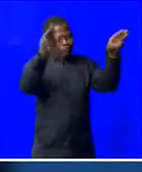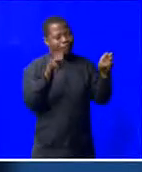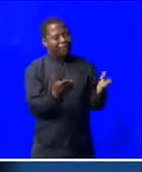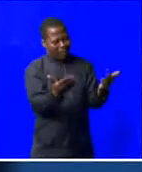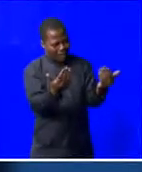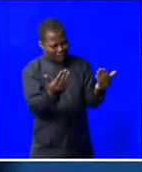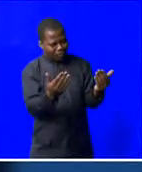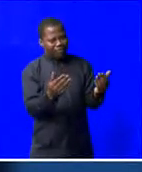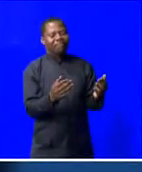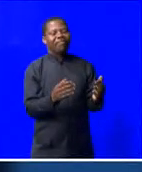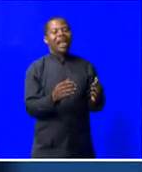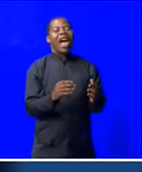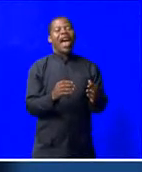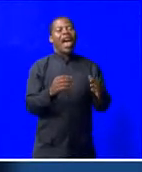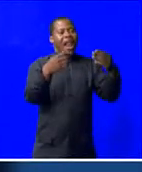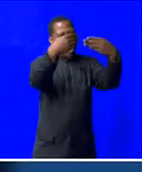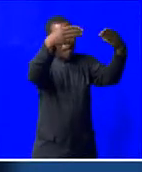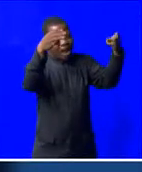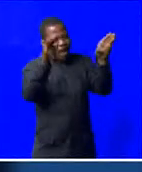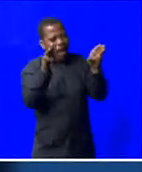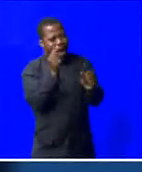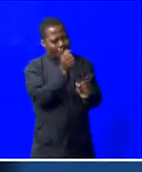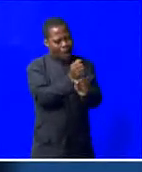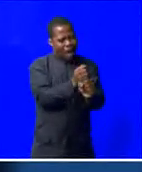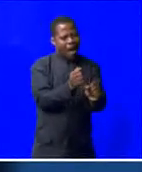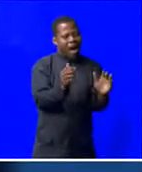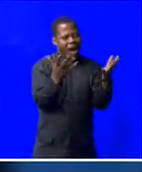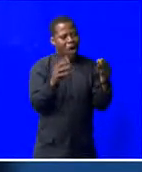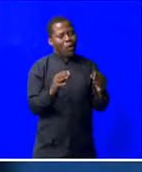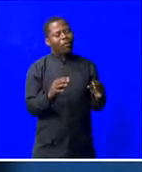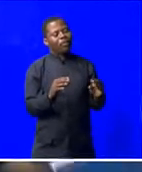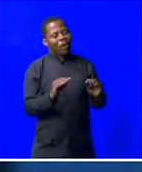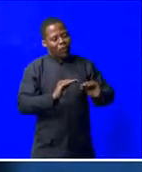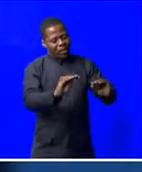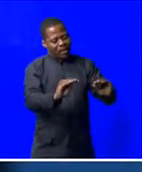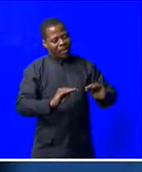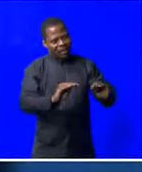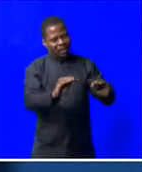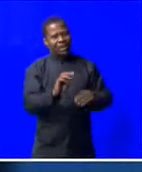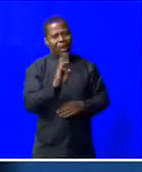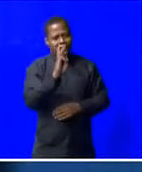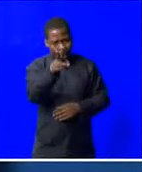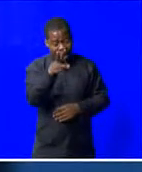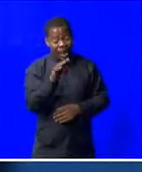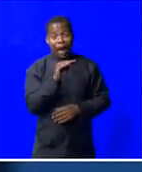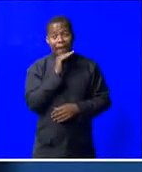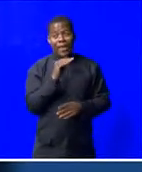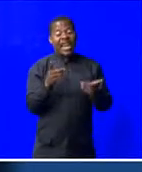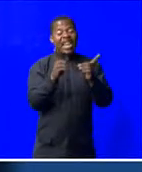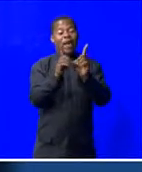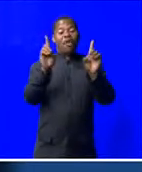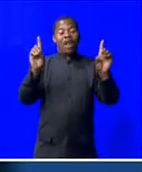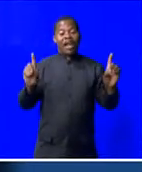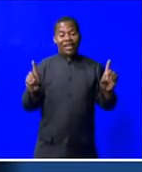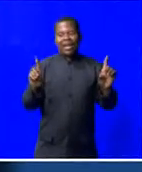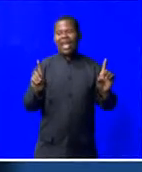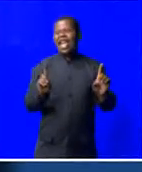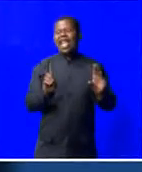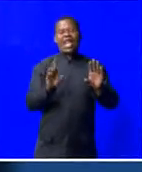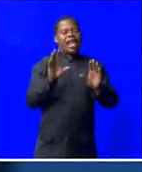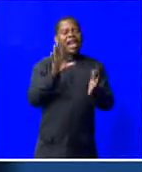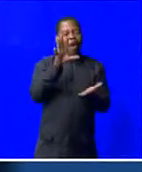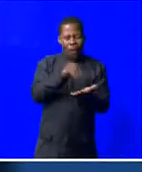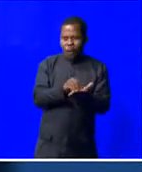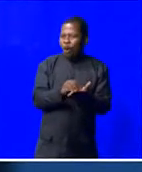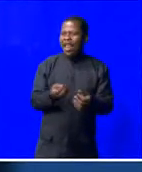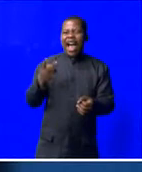ukuthi sesebenza kanjani parliament la Swatini. Bese ke usho ayikho democracy. Democracy ikhona leli kahle